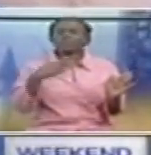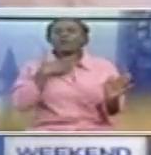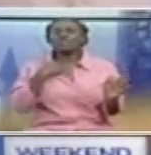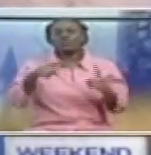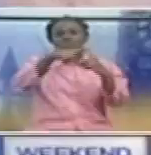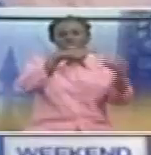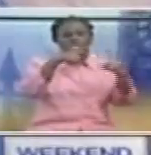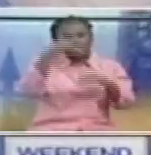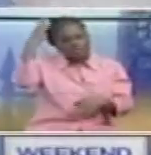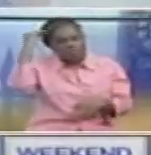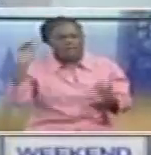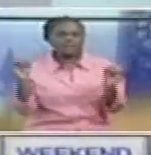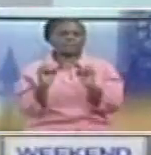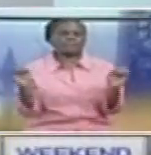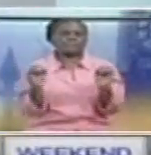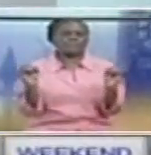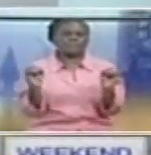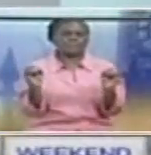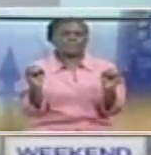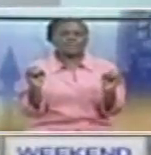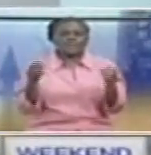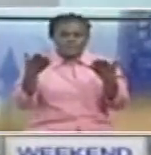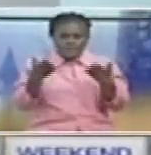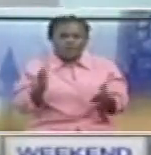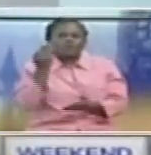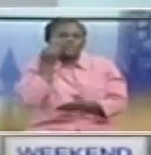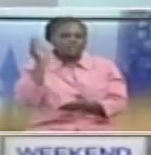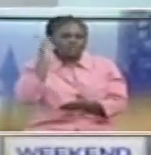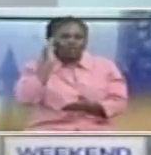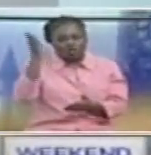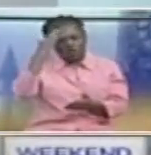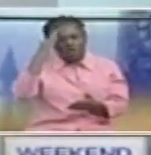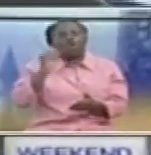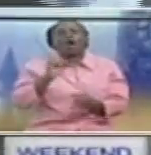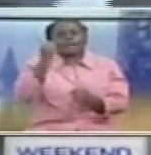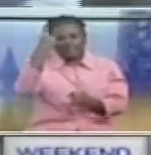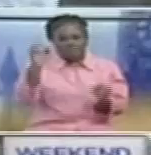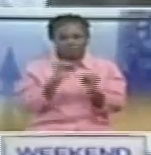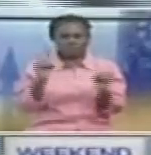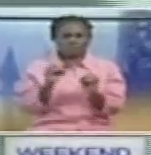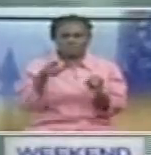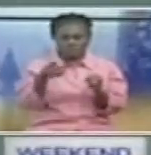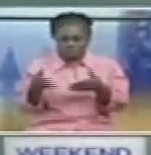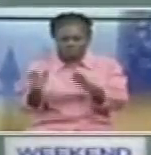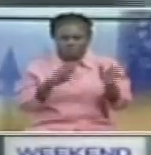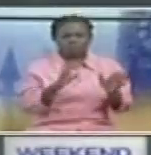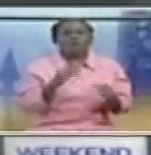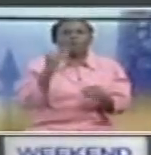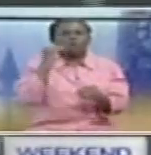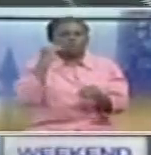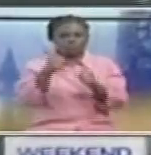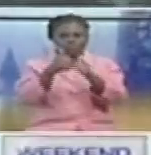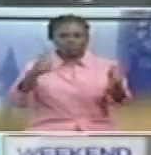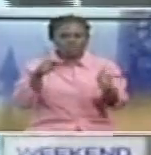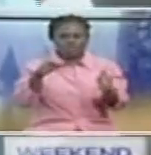hakuenda kupiga Muislamu yeyote. Sadly, in Isiolo, not everyone understands this. A few meters away from Amina's home,